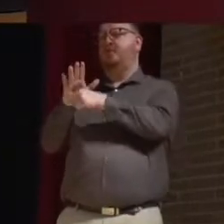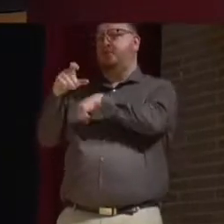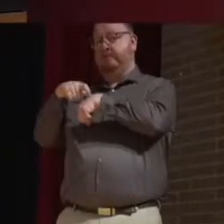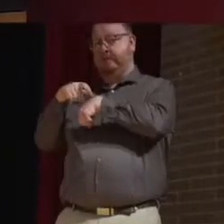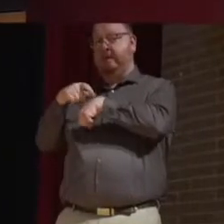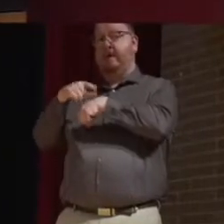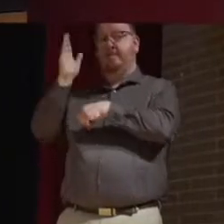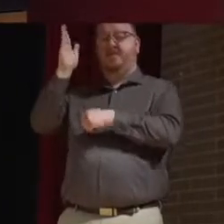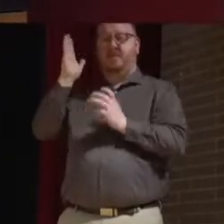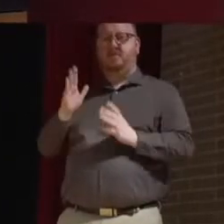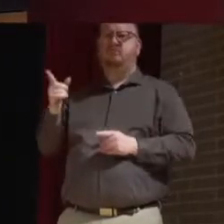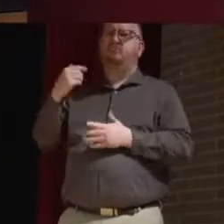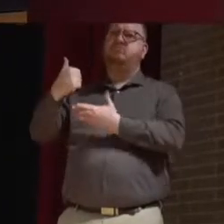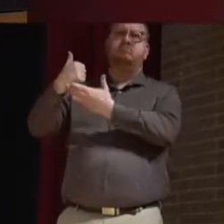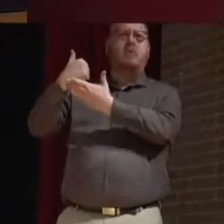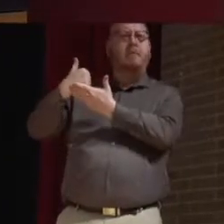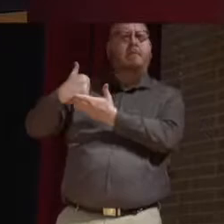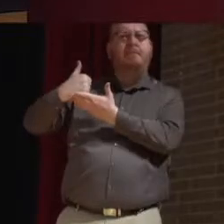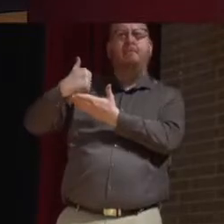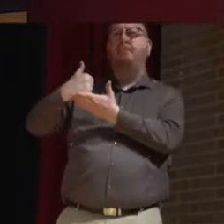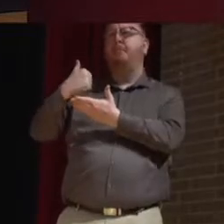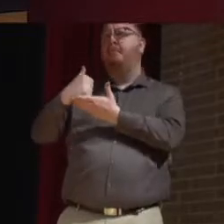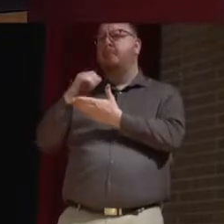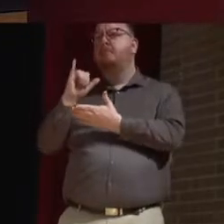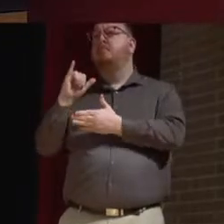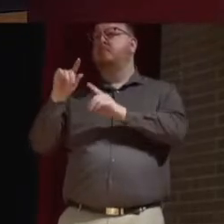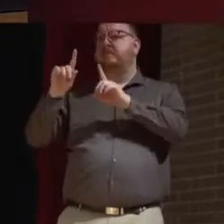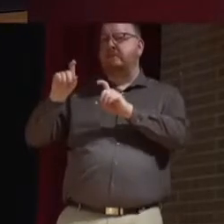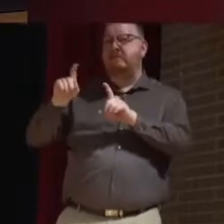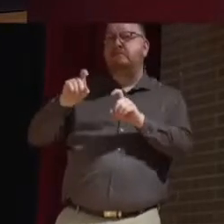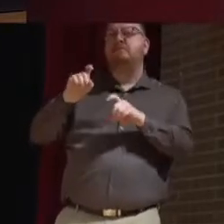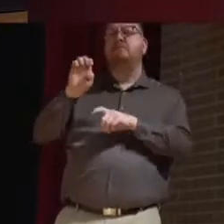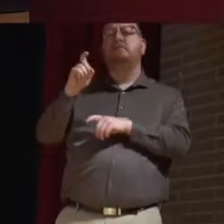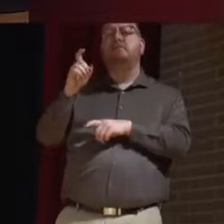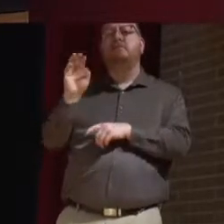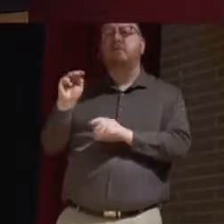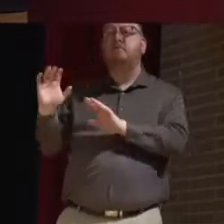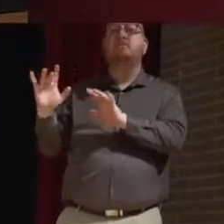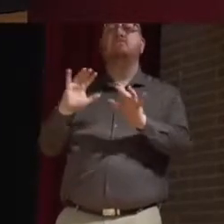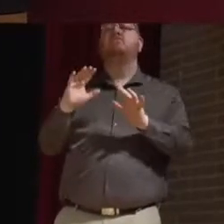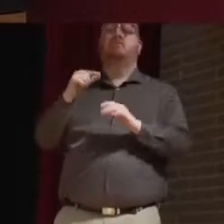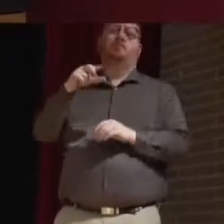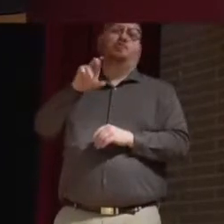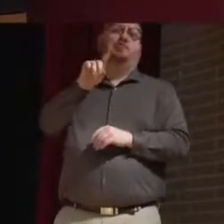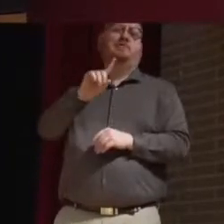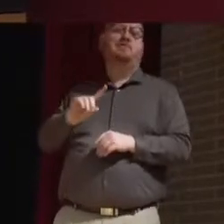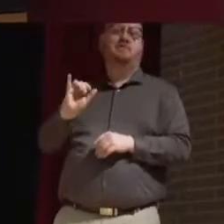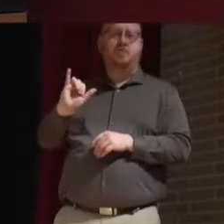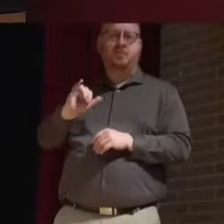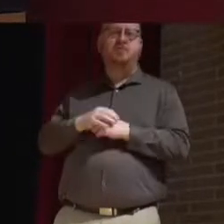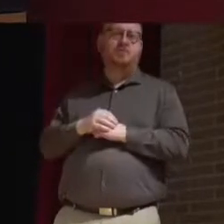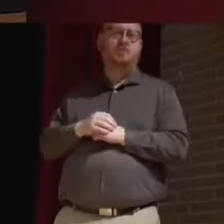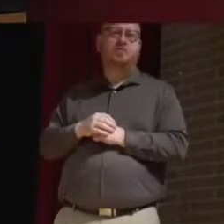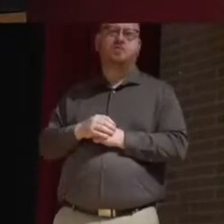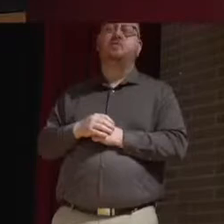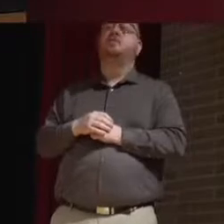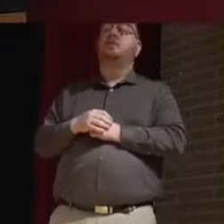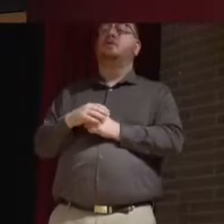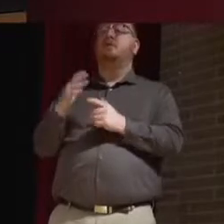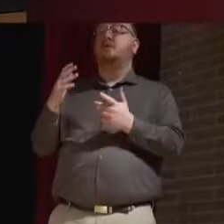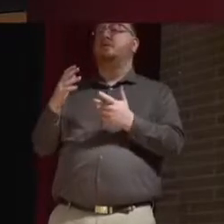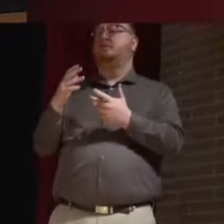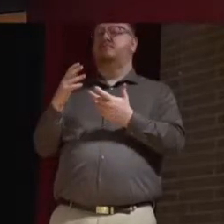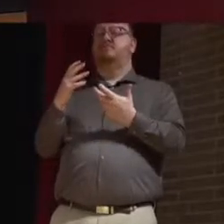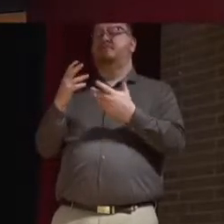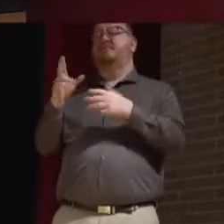they help me out by reading off my tests and exams and like quizzes, some here and there, and then obviously due to COVID, we've been